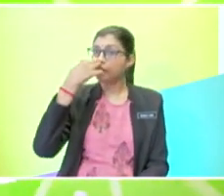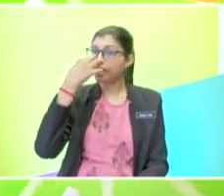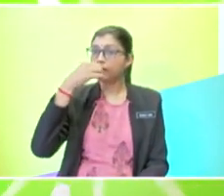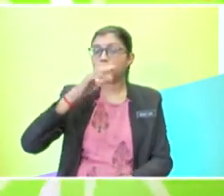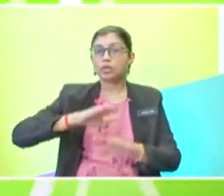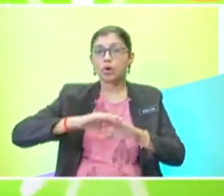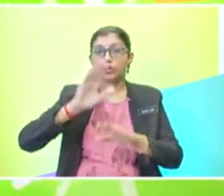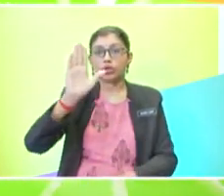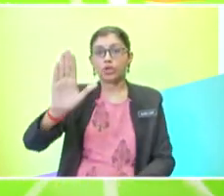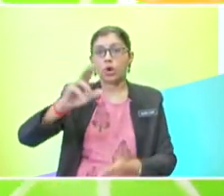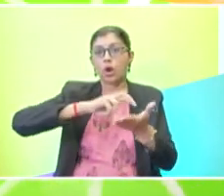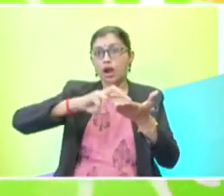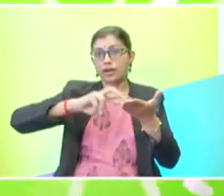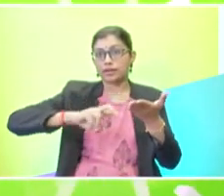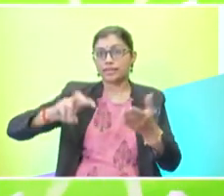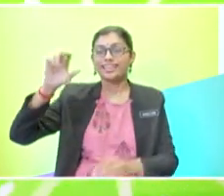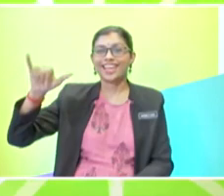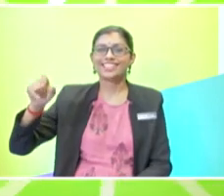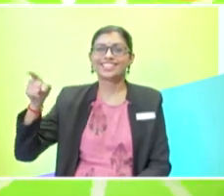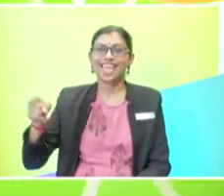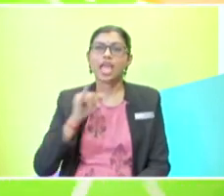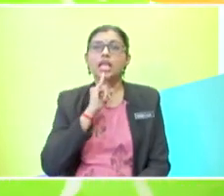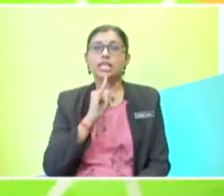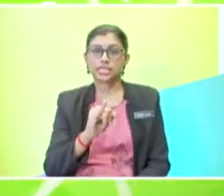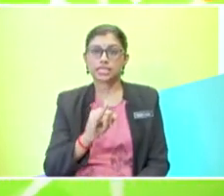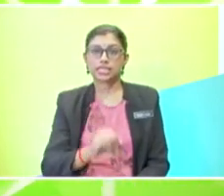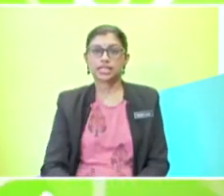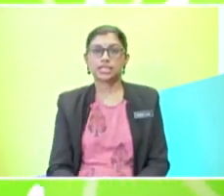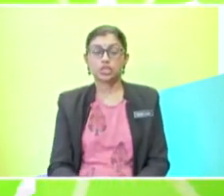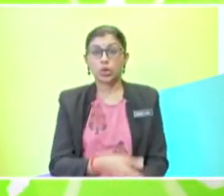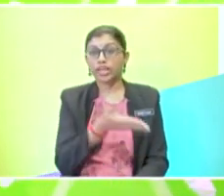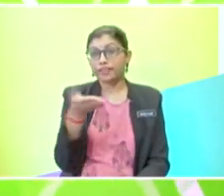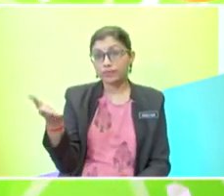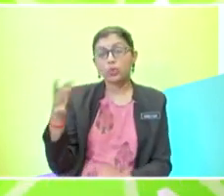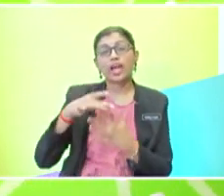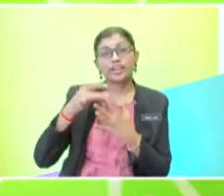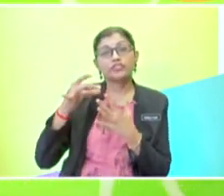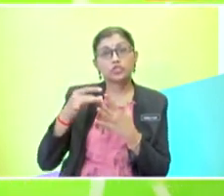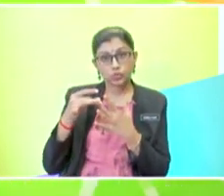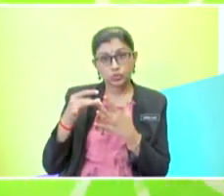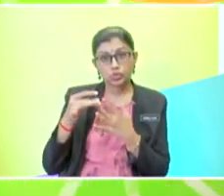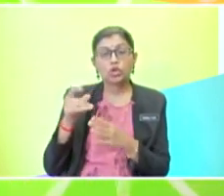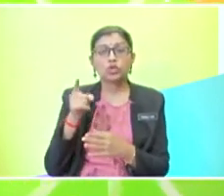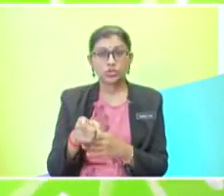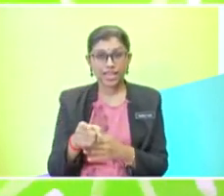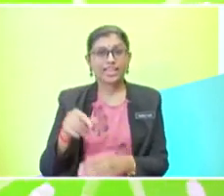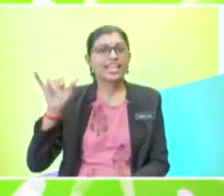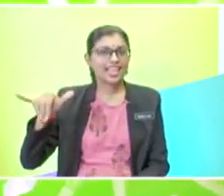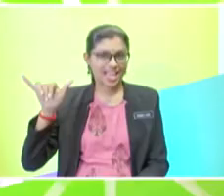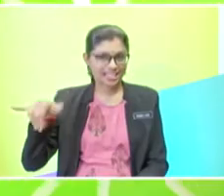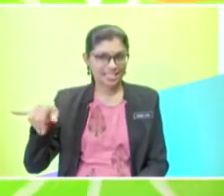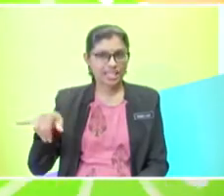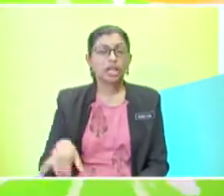pizza? Yes, there is. Yes, there is. So, Sean, why don't you join me to ring a bell for